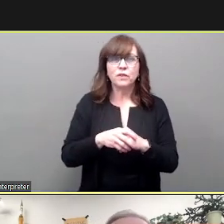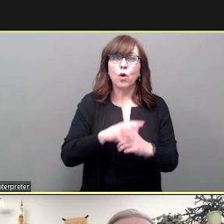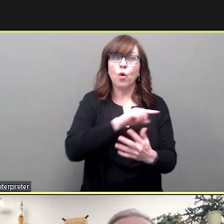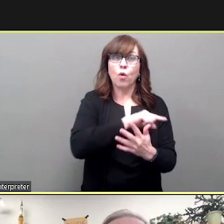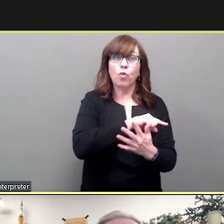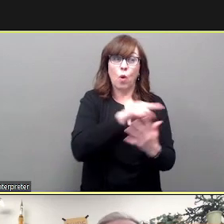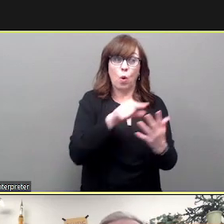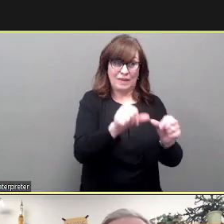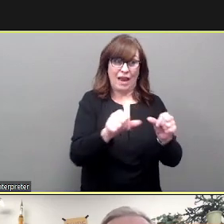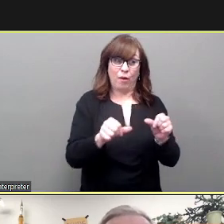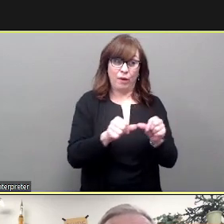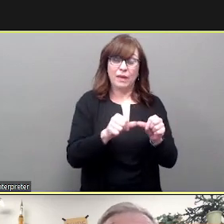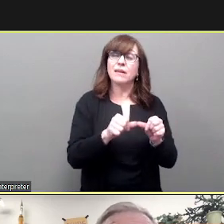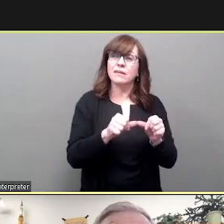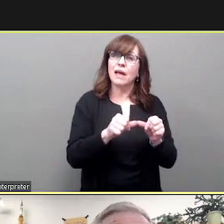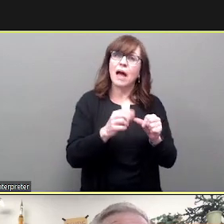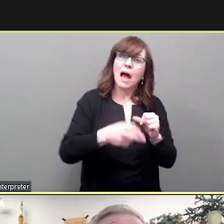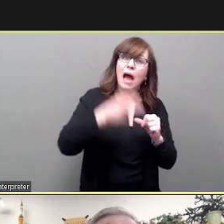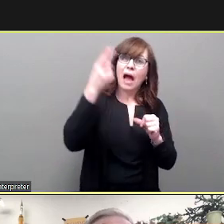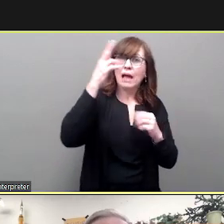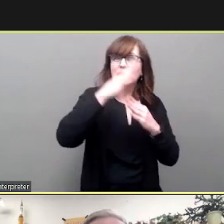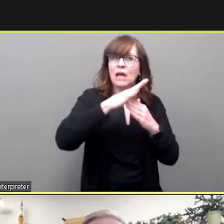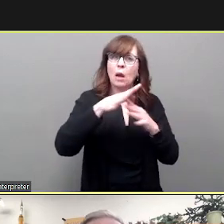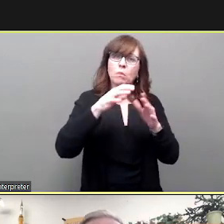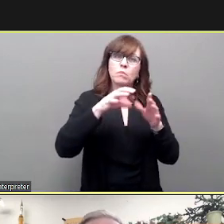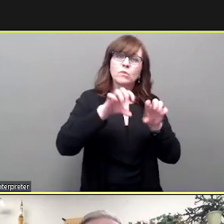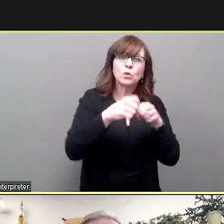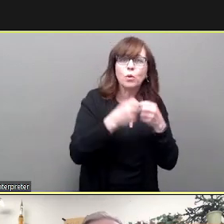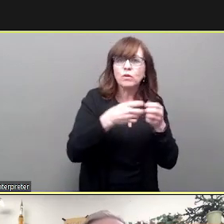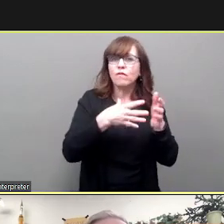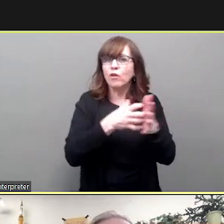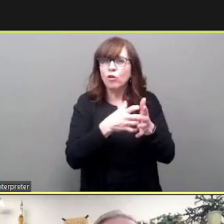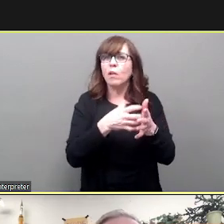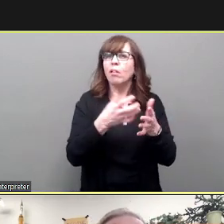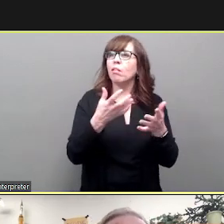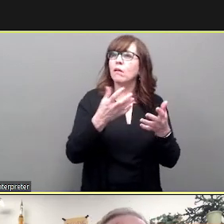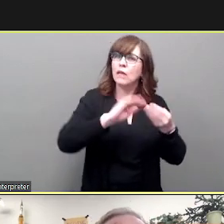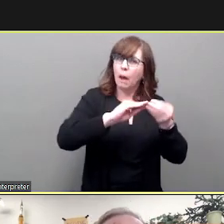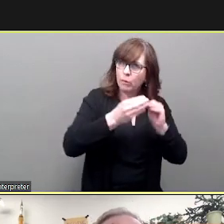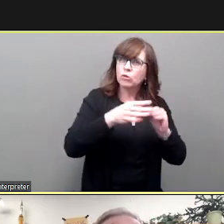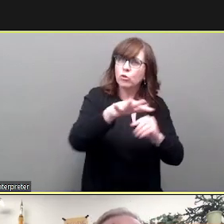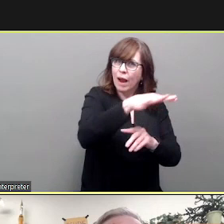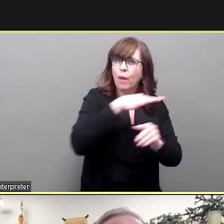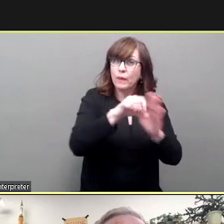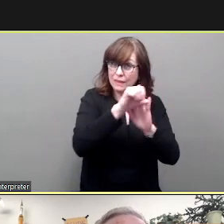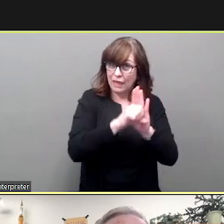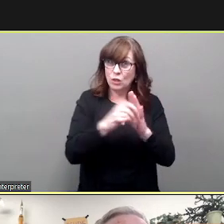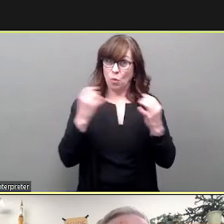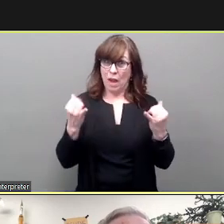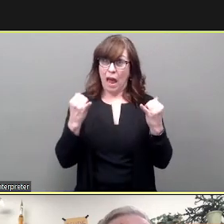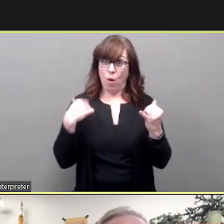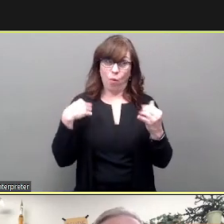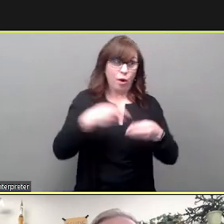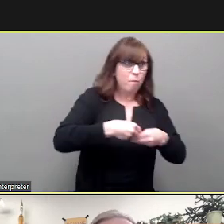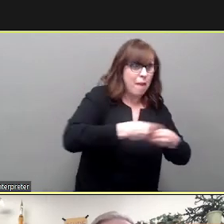the highest social vulnerability index across the state. So right now we're filling the gap, kind of where the area where